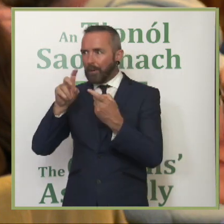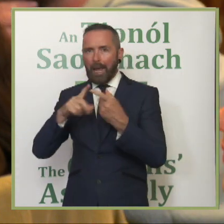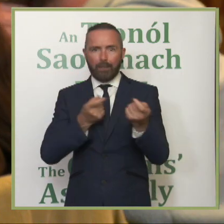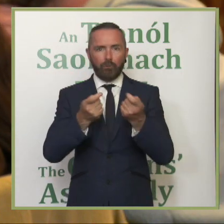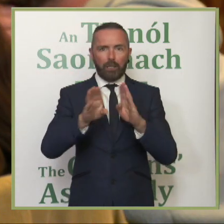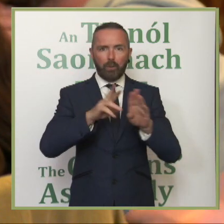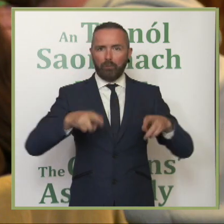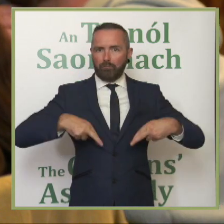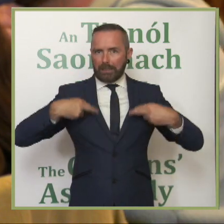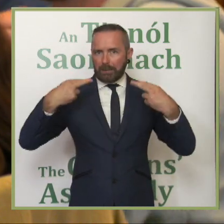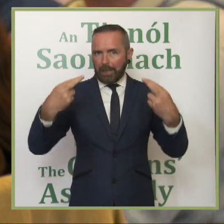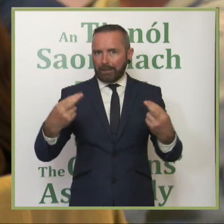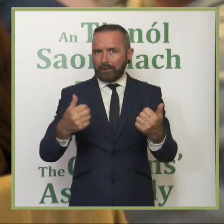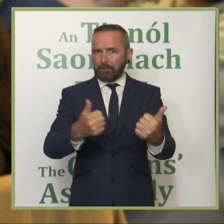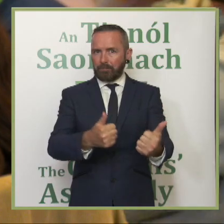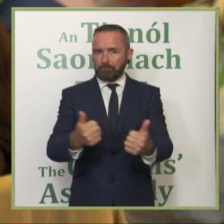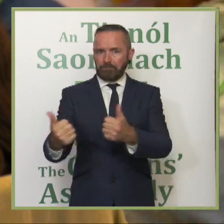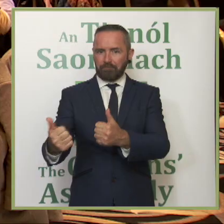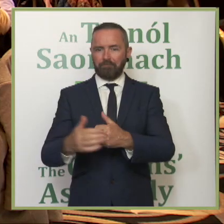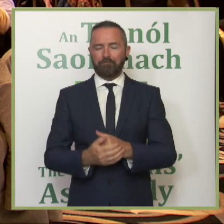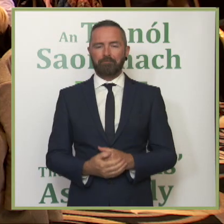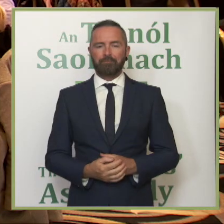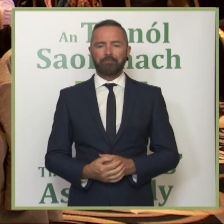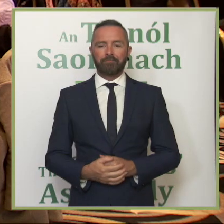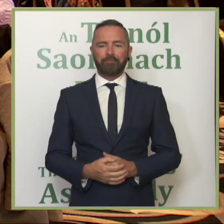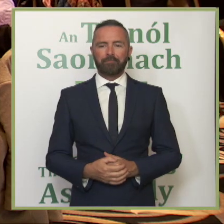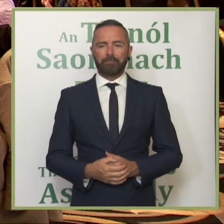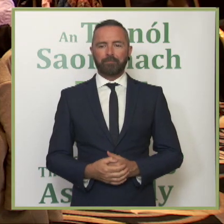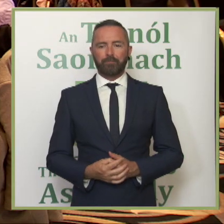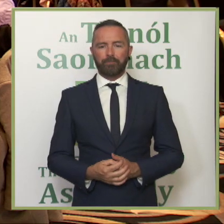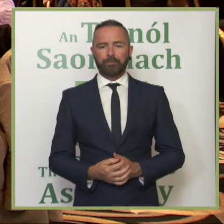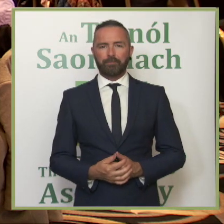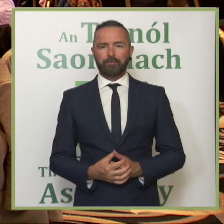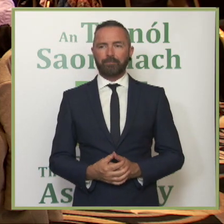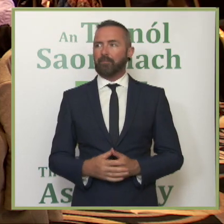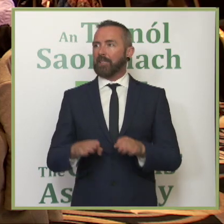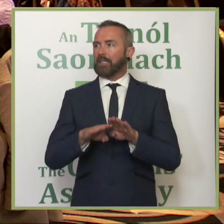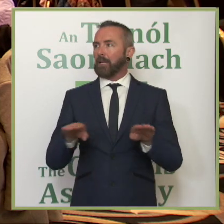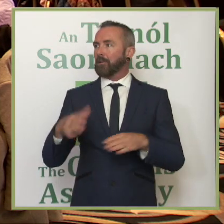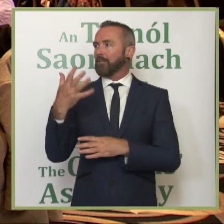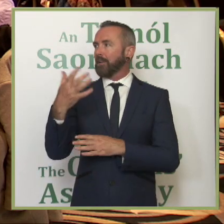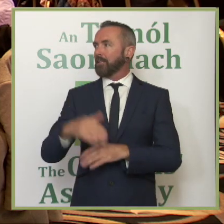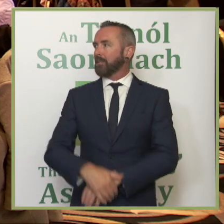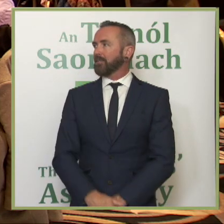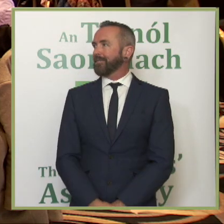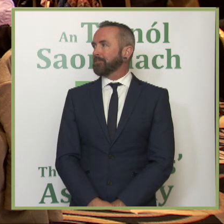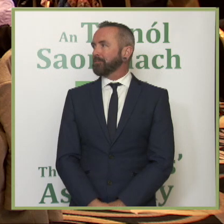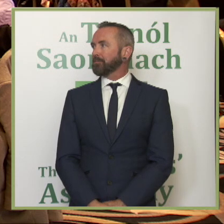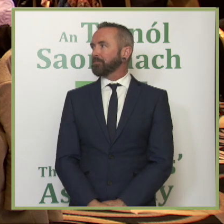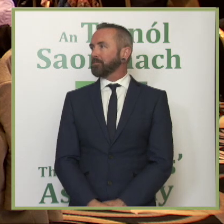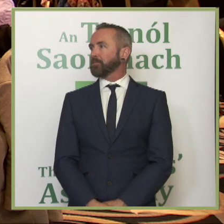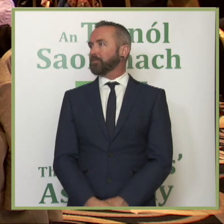with dignity and respect. Thank you. Well said, thank you. Table 5. I want to call it